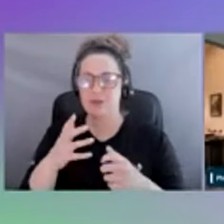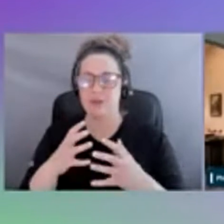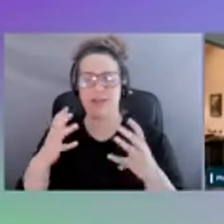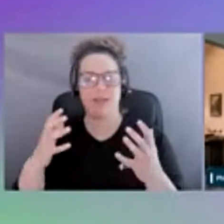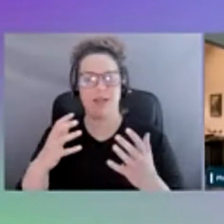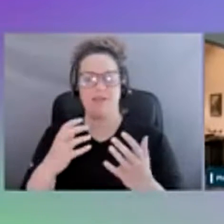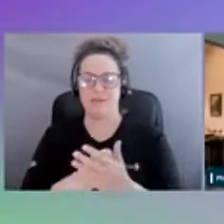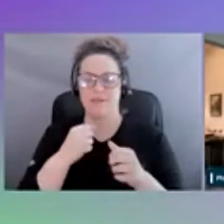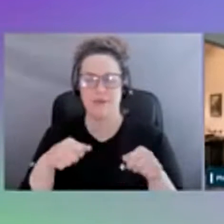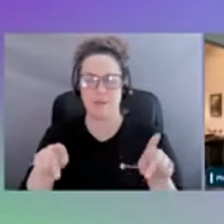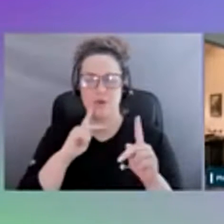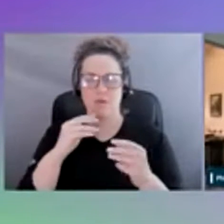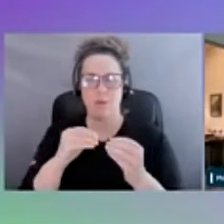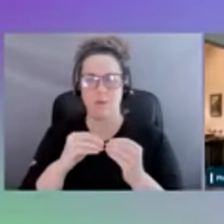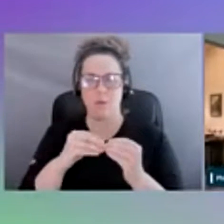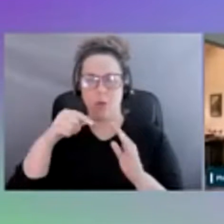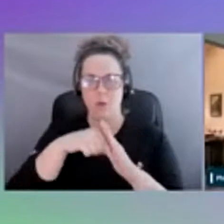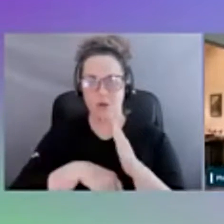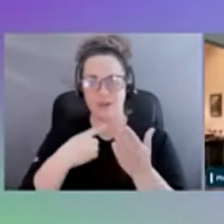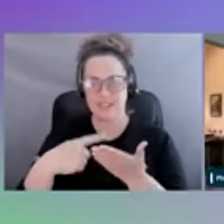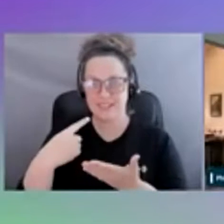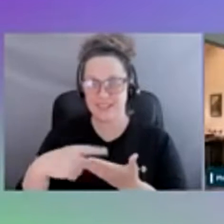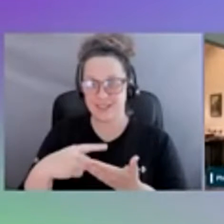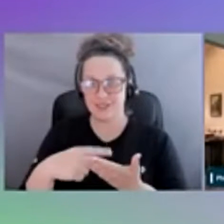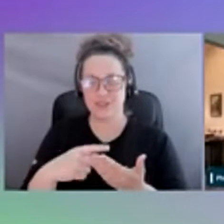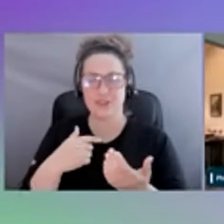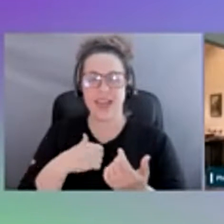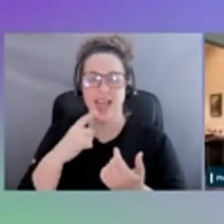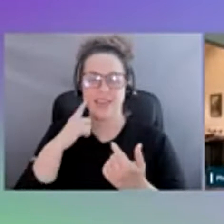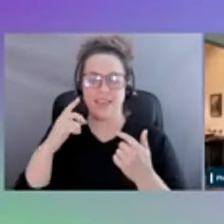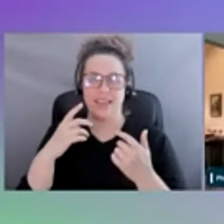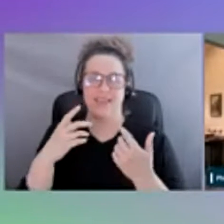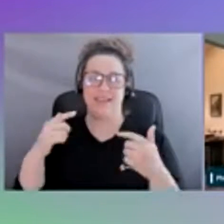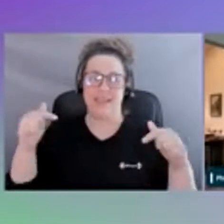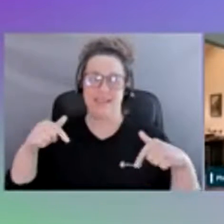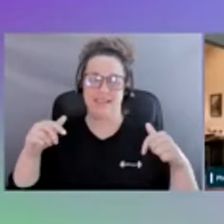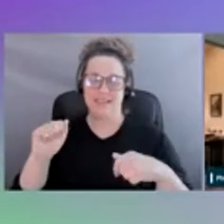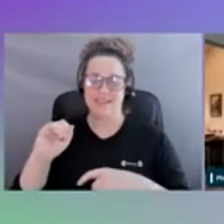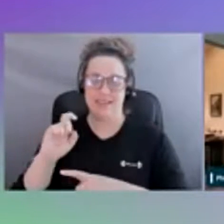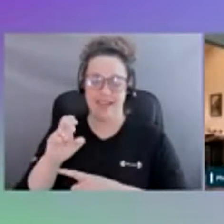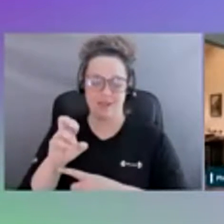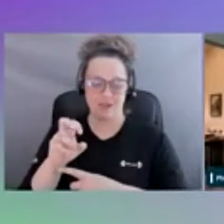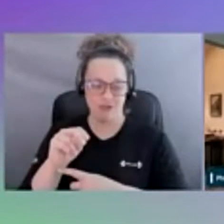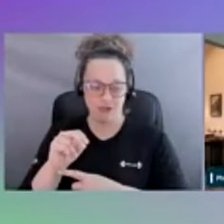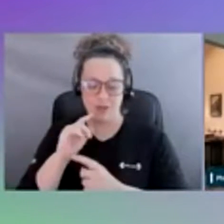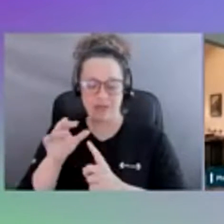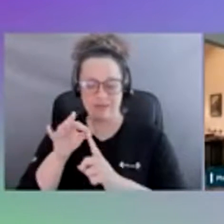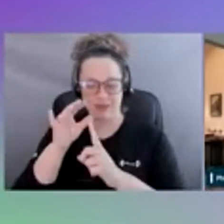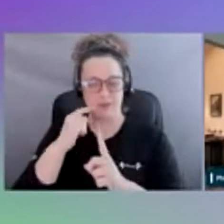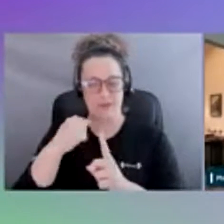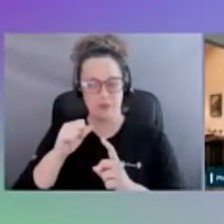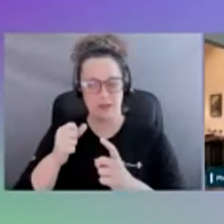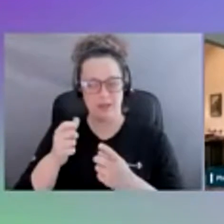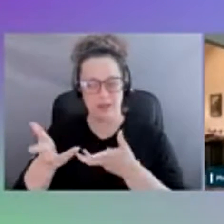more discussion, which is really, I think, what makes this XCon really special. So appreciate that.